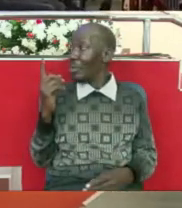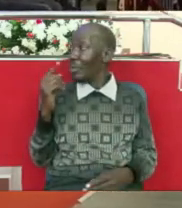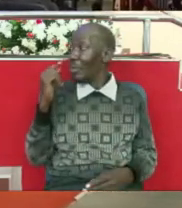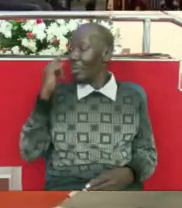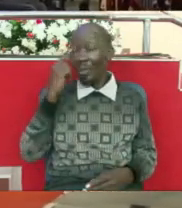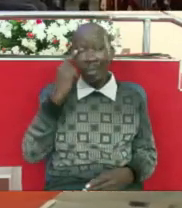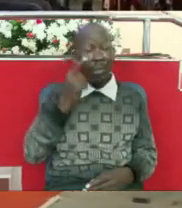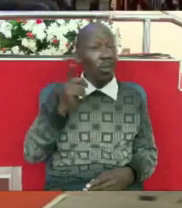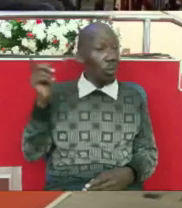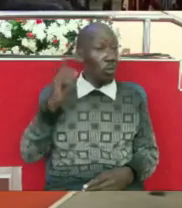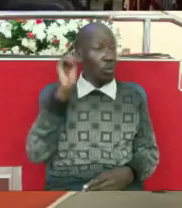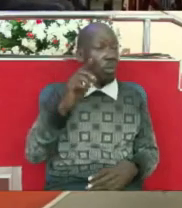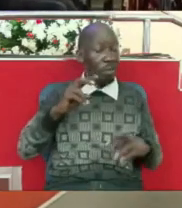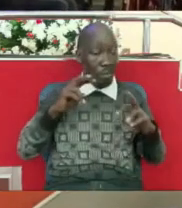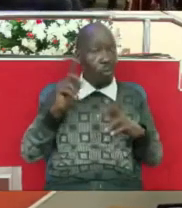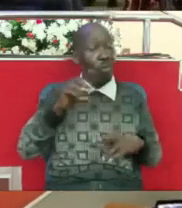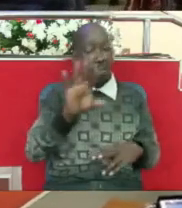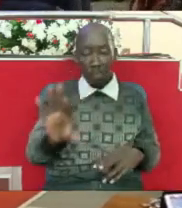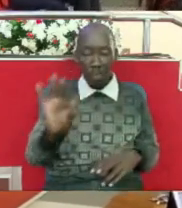And you would pick out whatever you wanted.